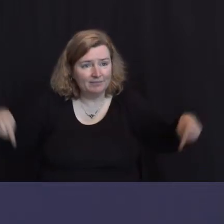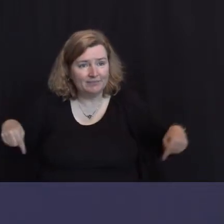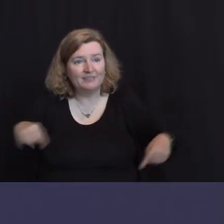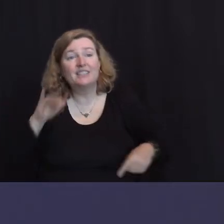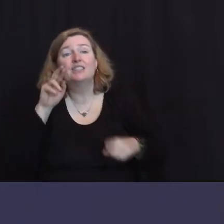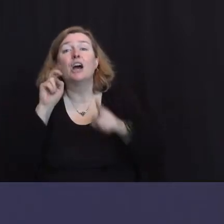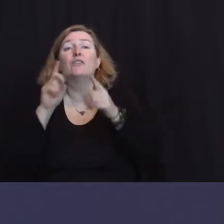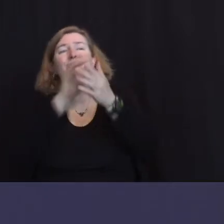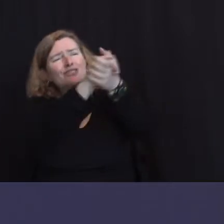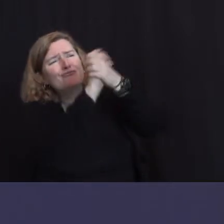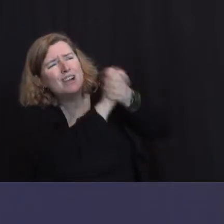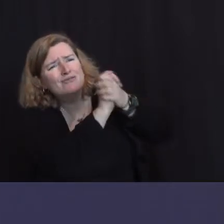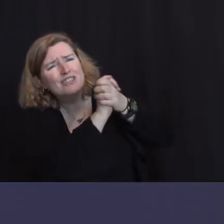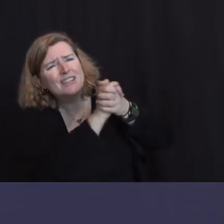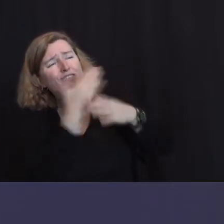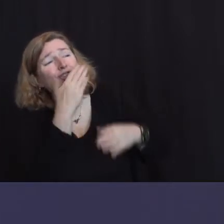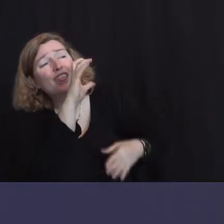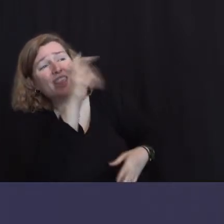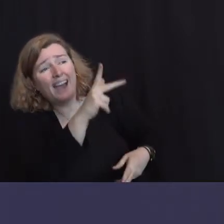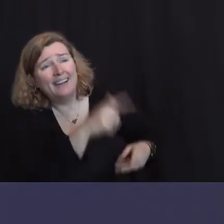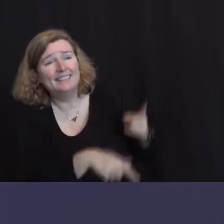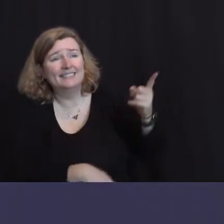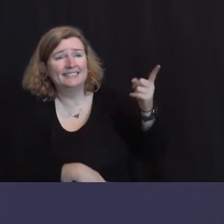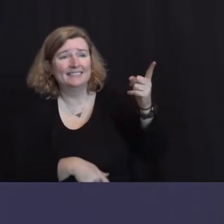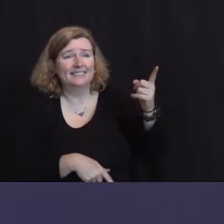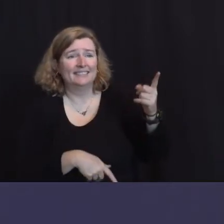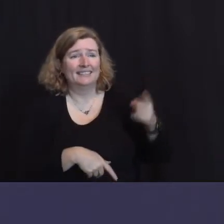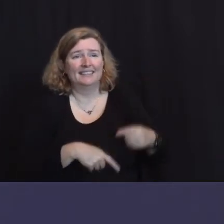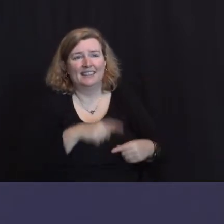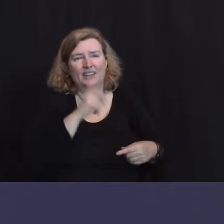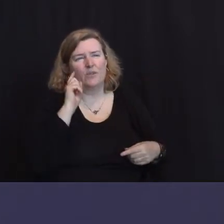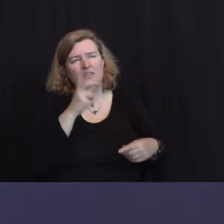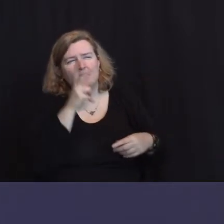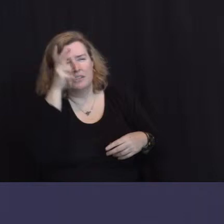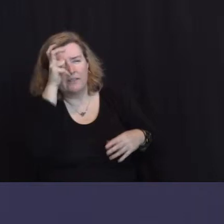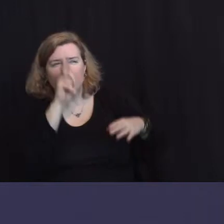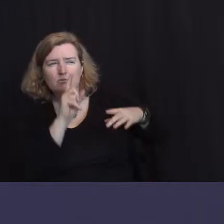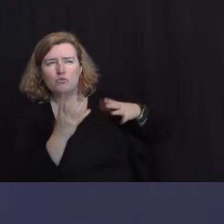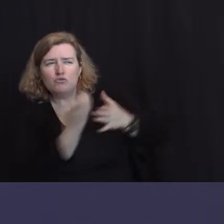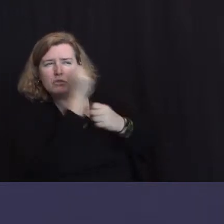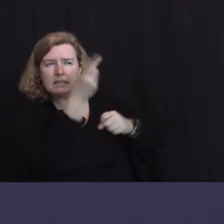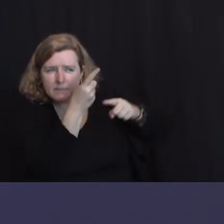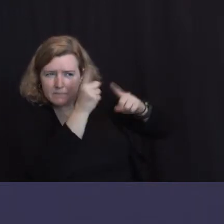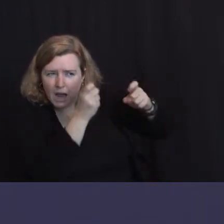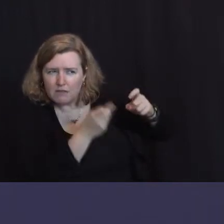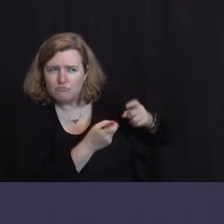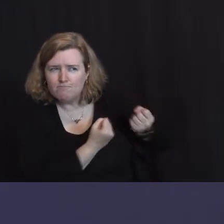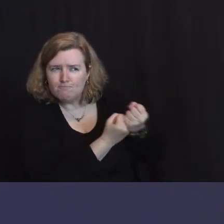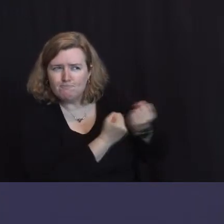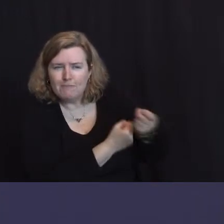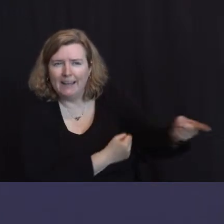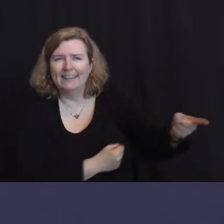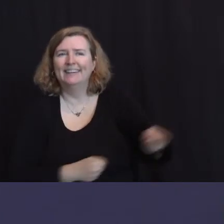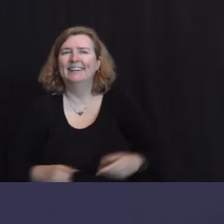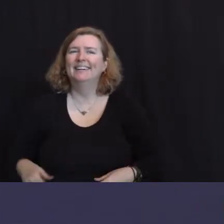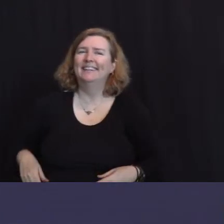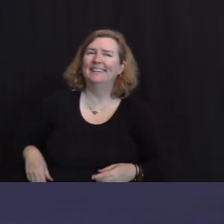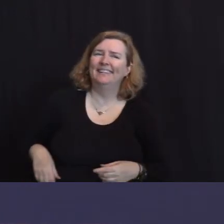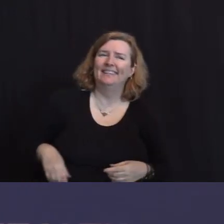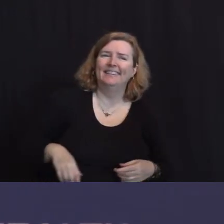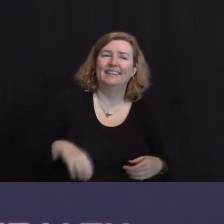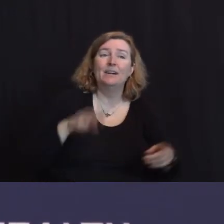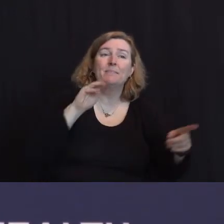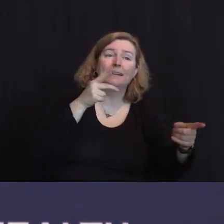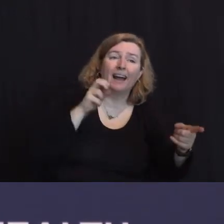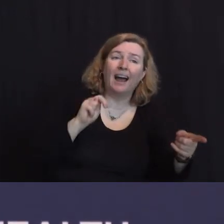sure you ensure the Devils win the cup. Sooner is better than later. Paramel, Mahan, Matt, the rest of the team. Keep at it, folks.